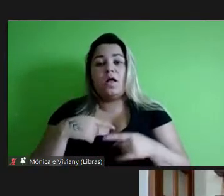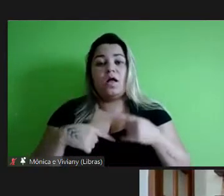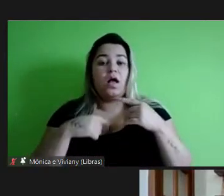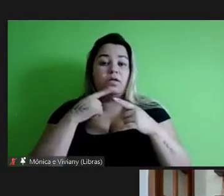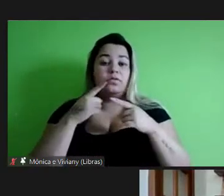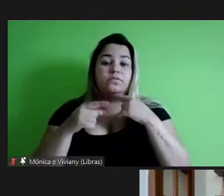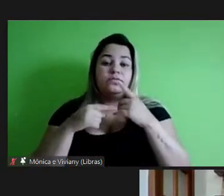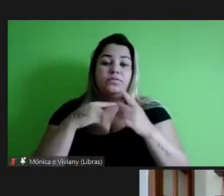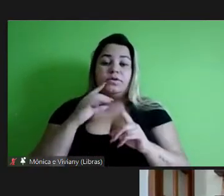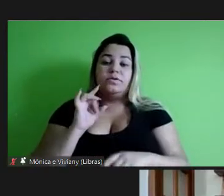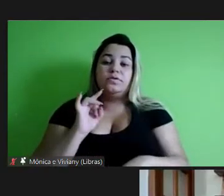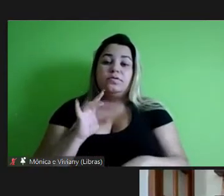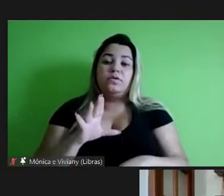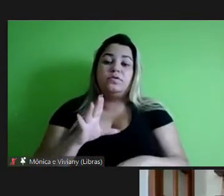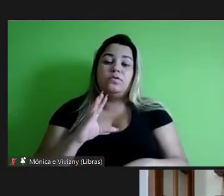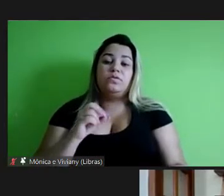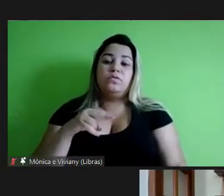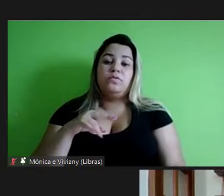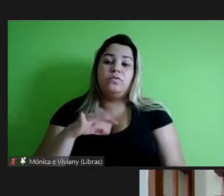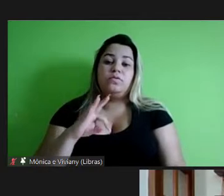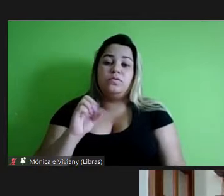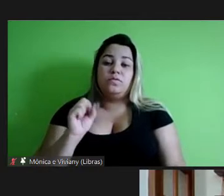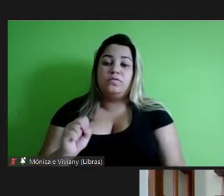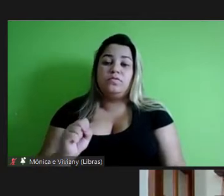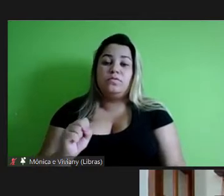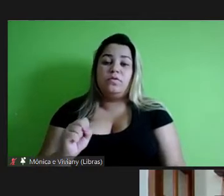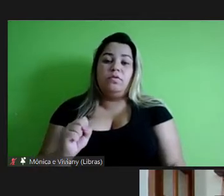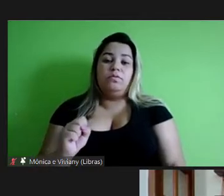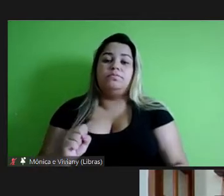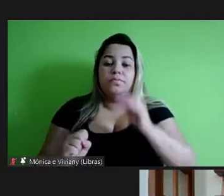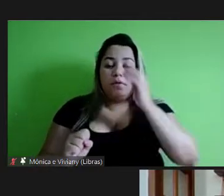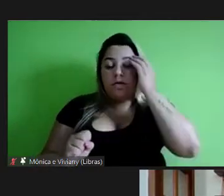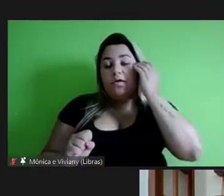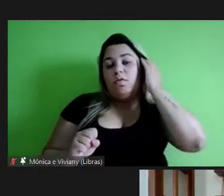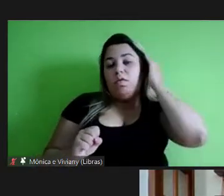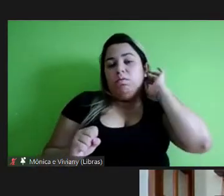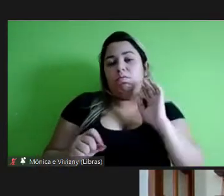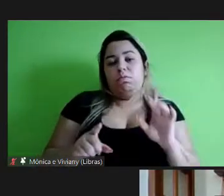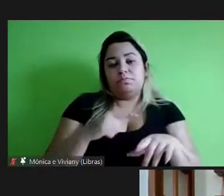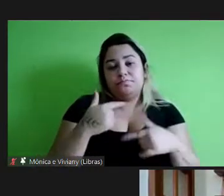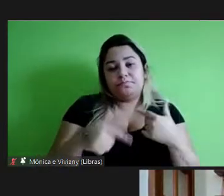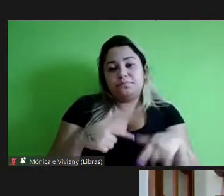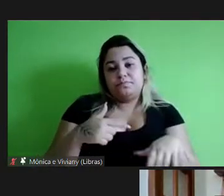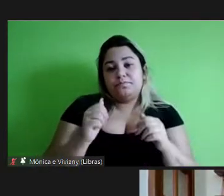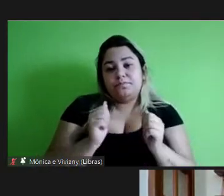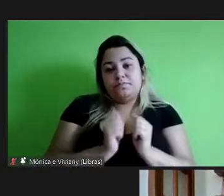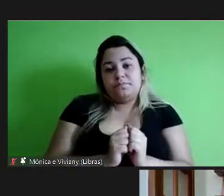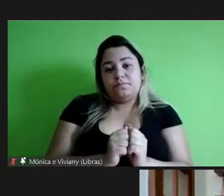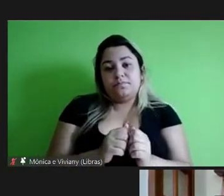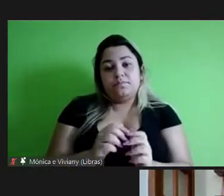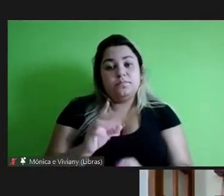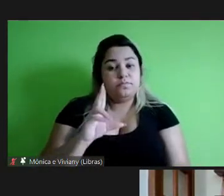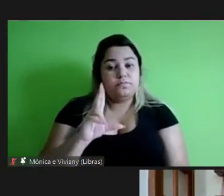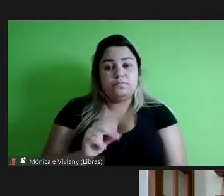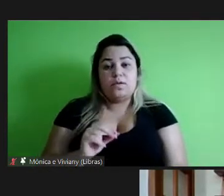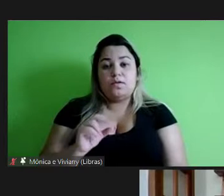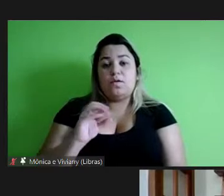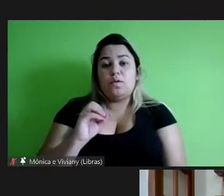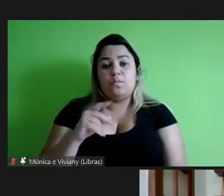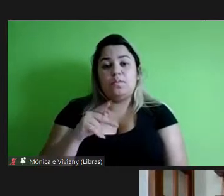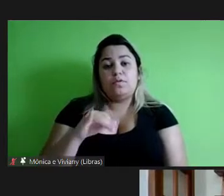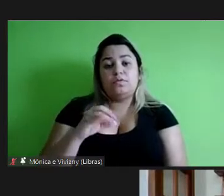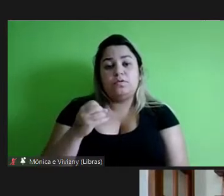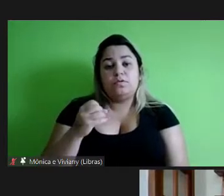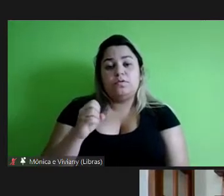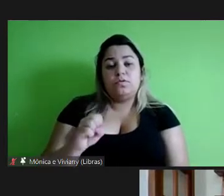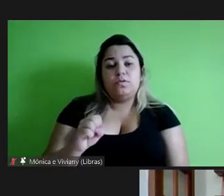this doubt. But these are concepts and they have a synergy, so they work alongside each other. This is not